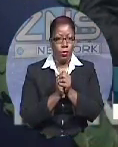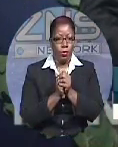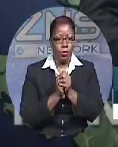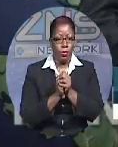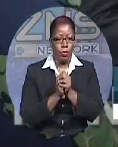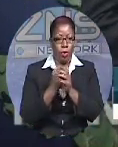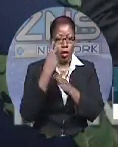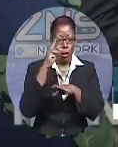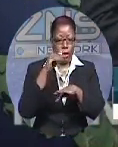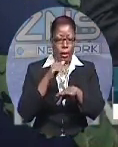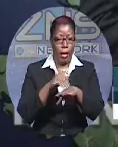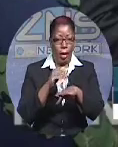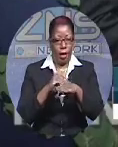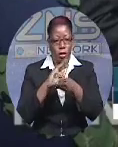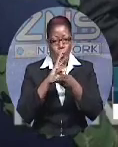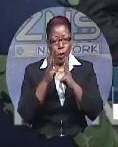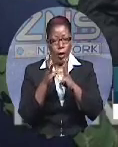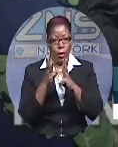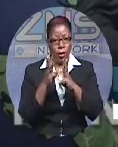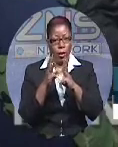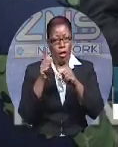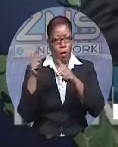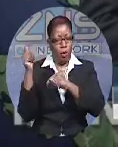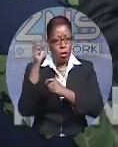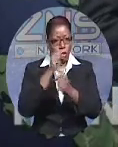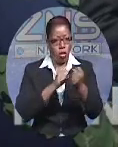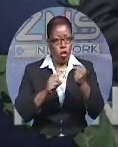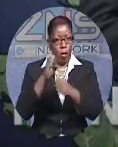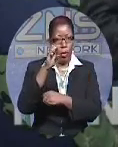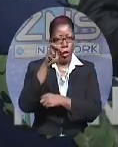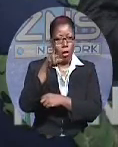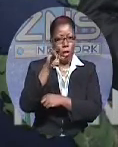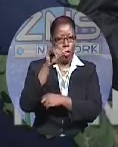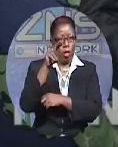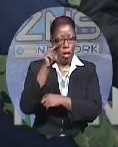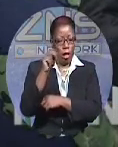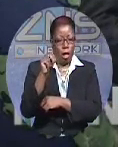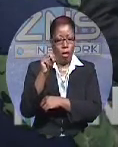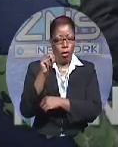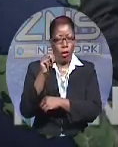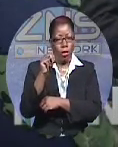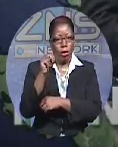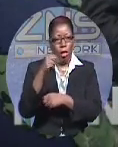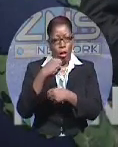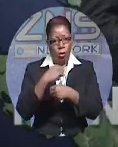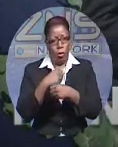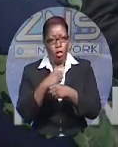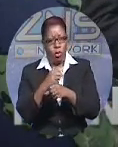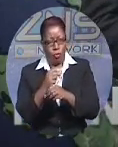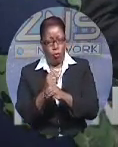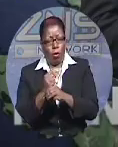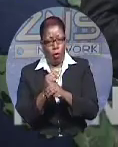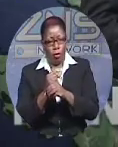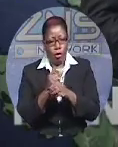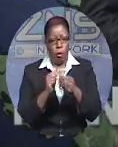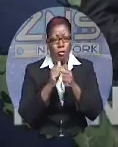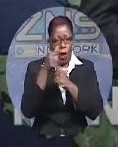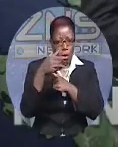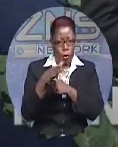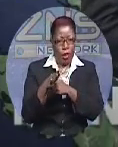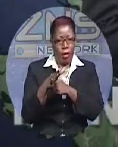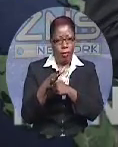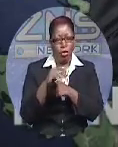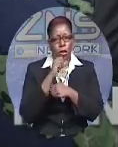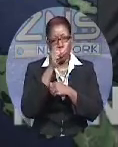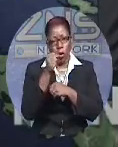In our first look at weather, tropical storm Erin formed in the far eastern Atlantic earlier today, and it's much too far away to tell you